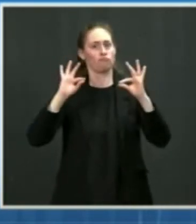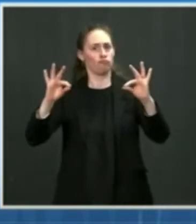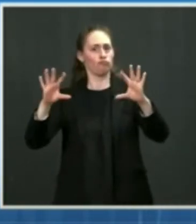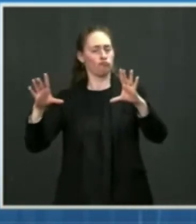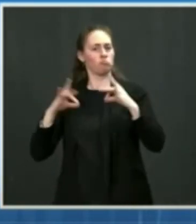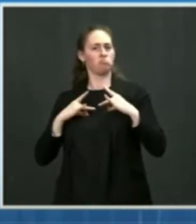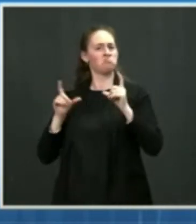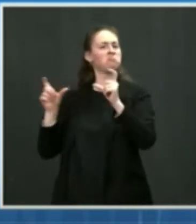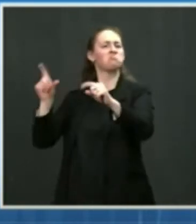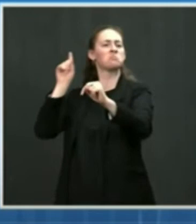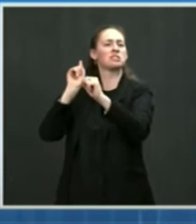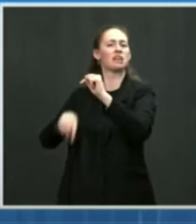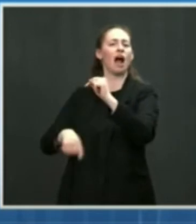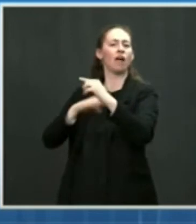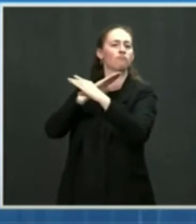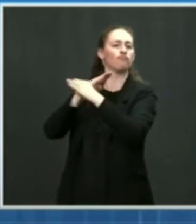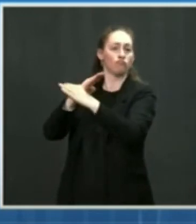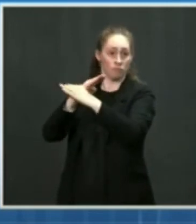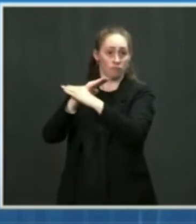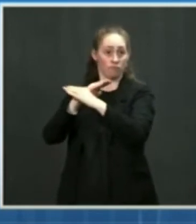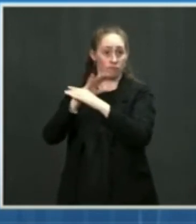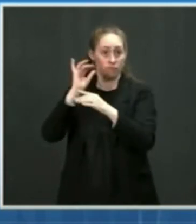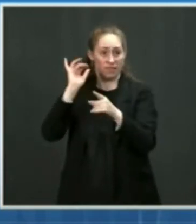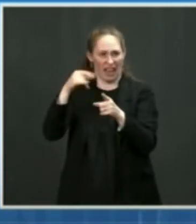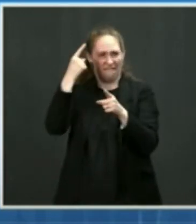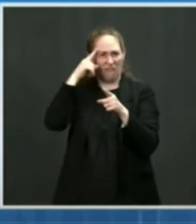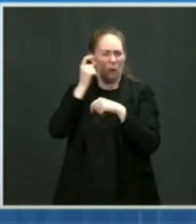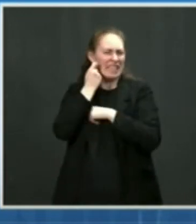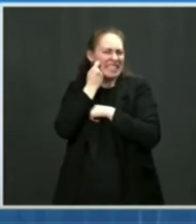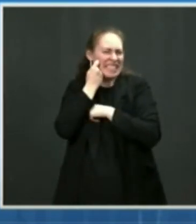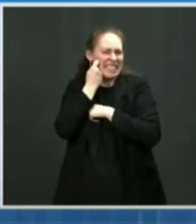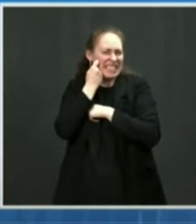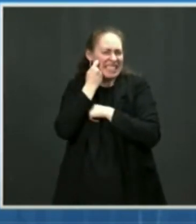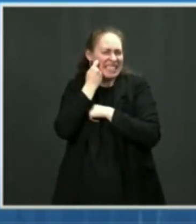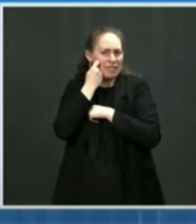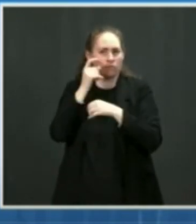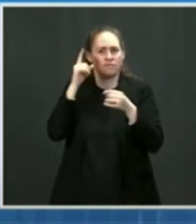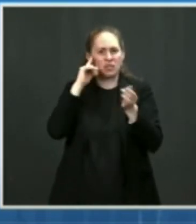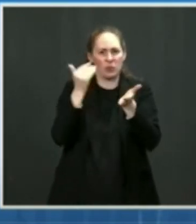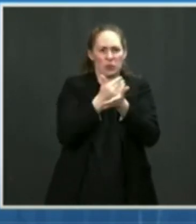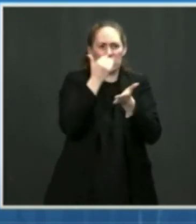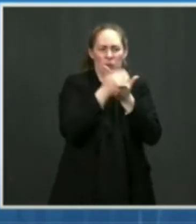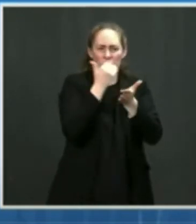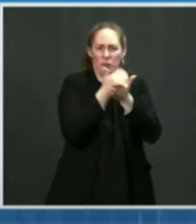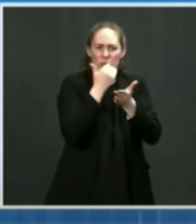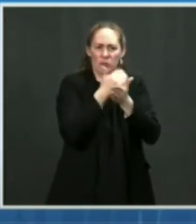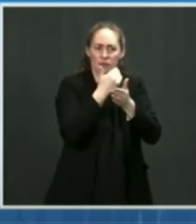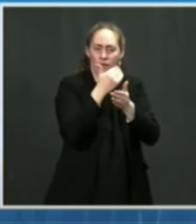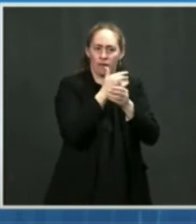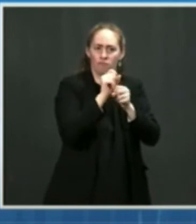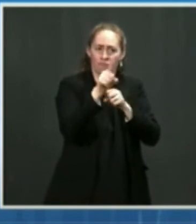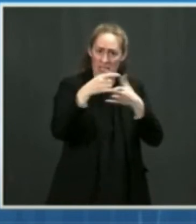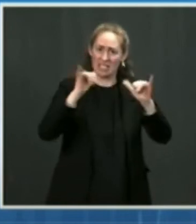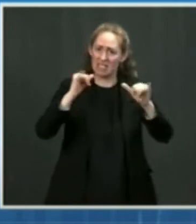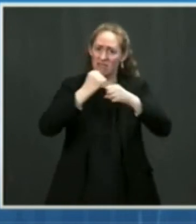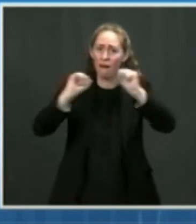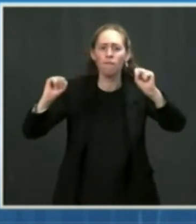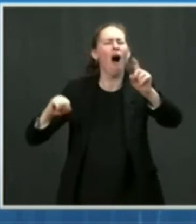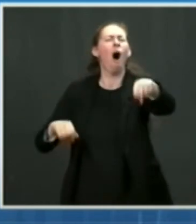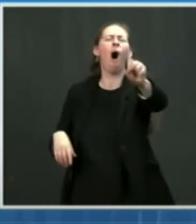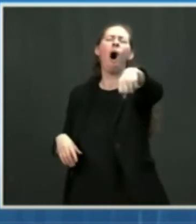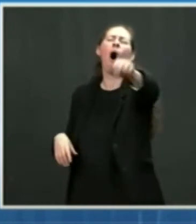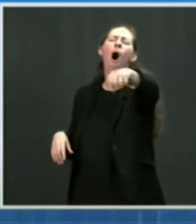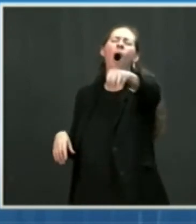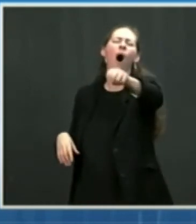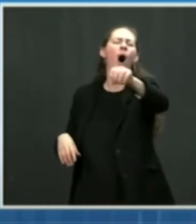most evasive variant? Quite well, as a matter of fact. Quite well. Right. So it sounds that study was missing the